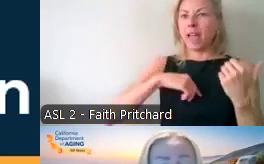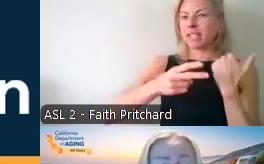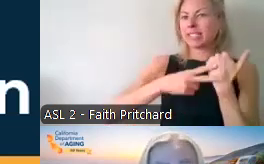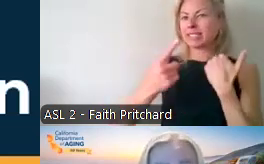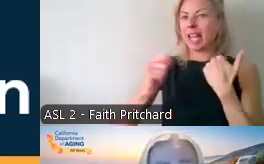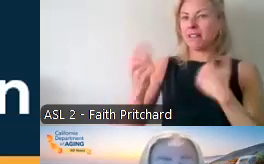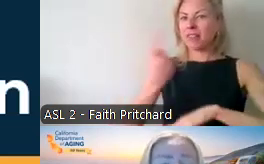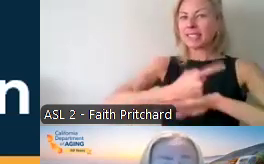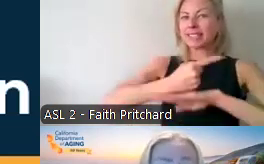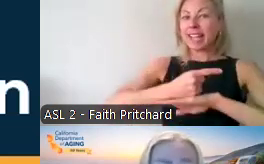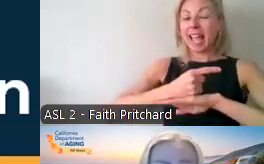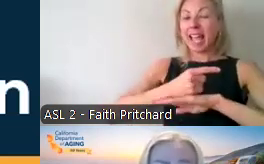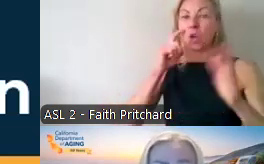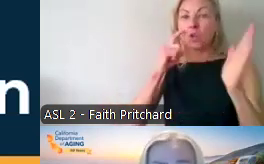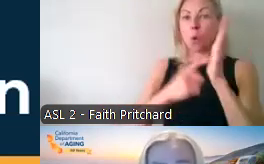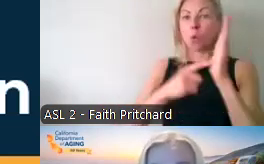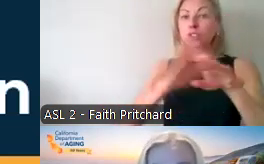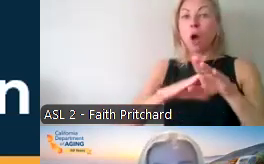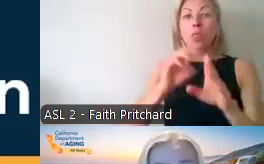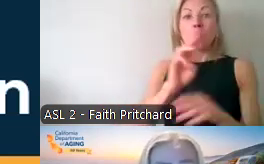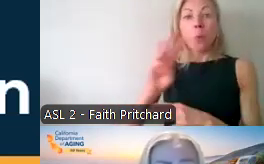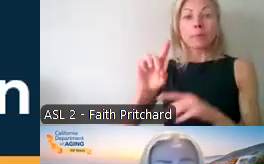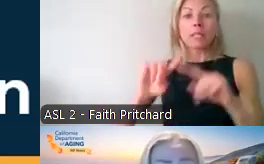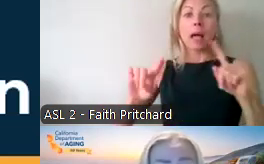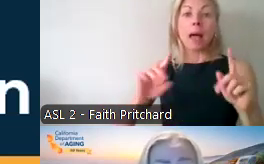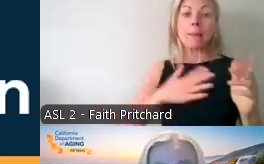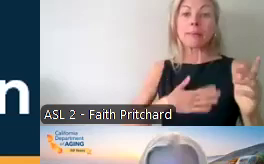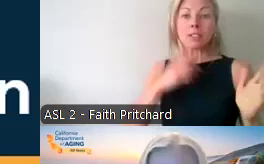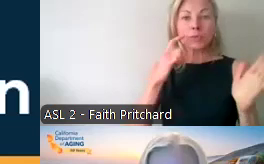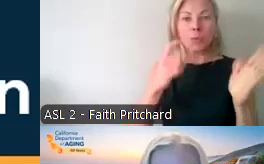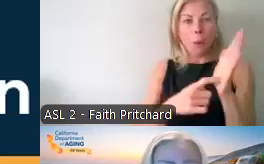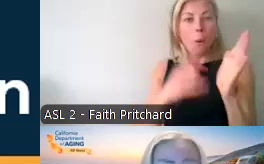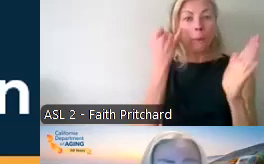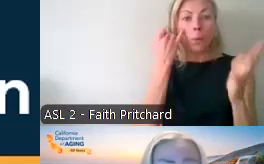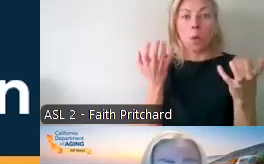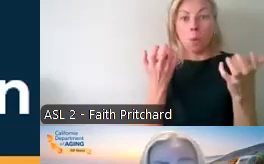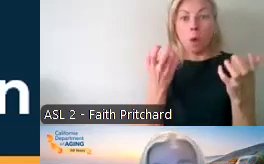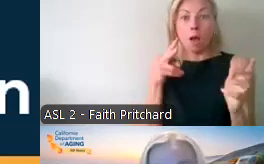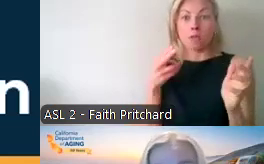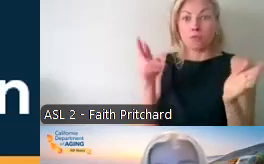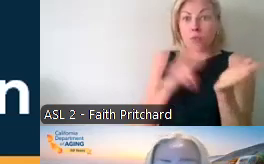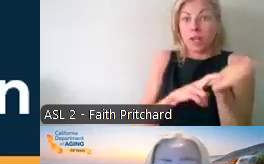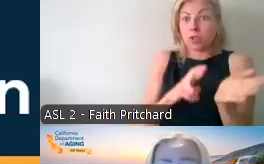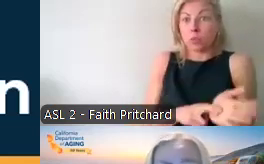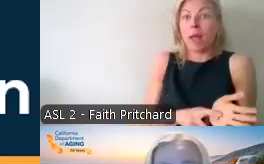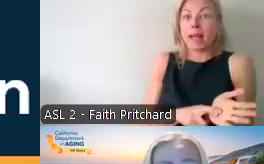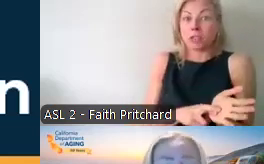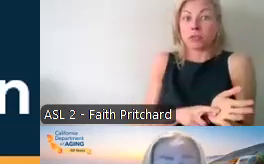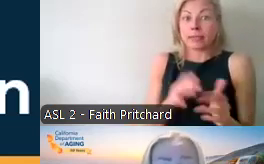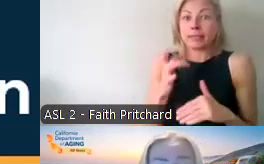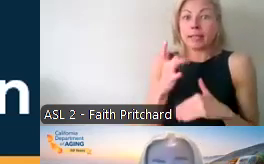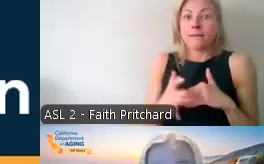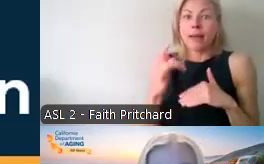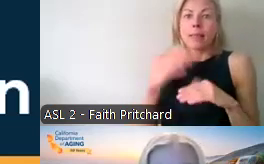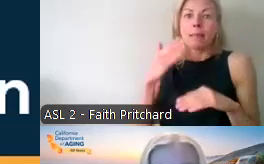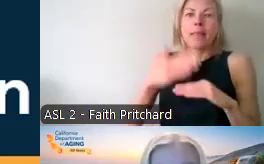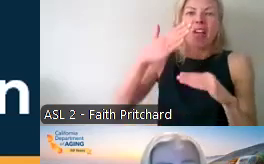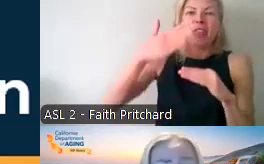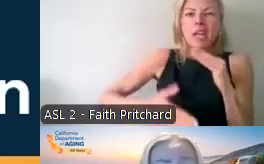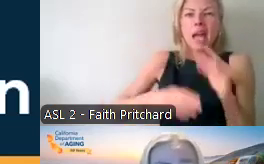the website, but please note that we hope to make registration available towards the tail end of May and